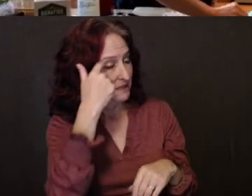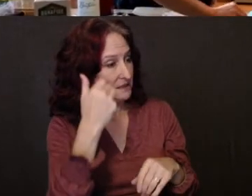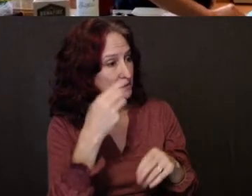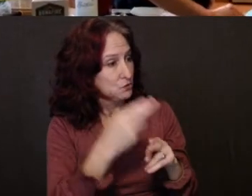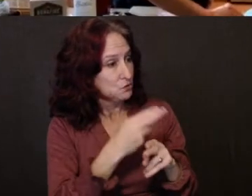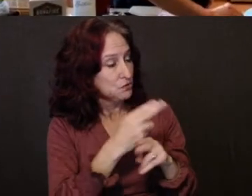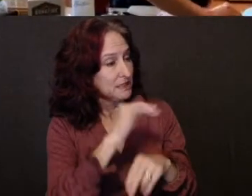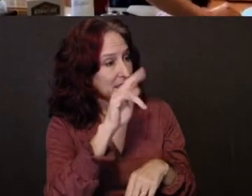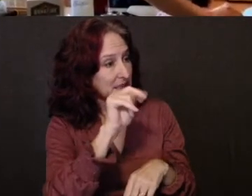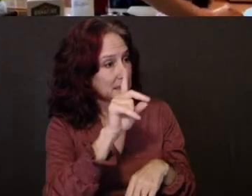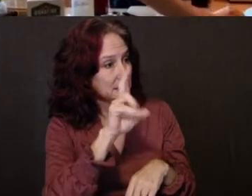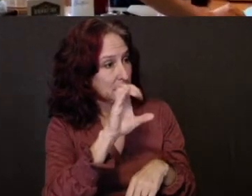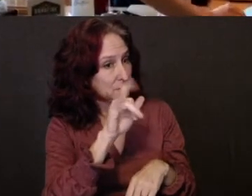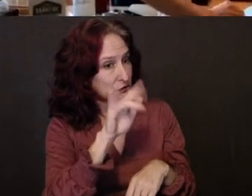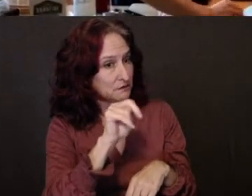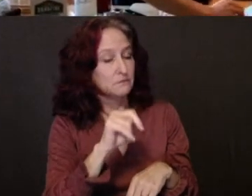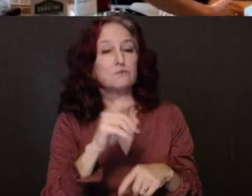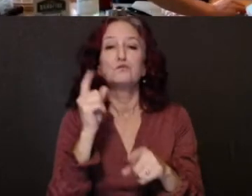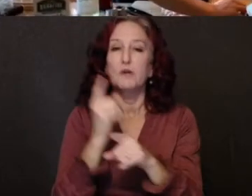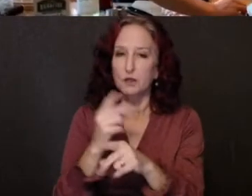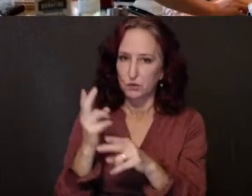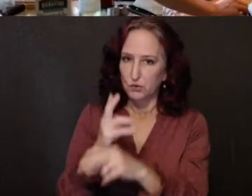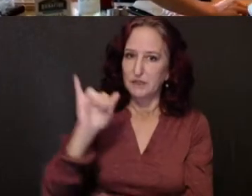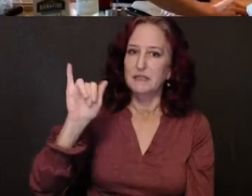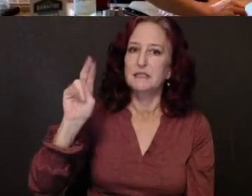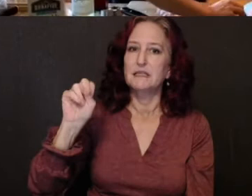No, I'm going to go. That's a little high.